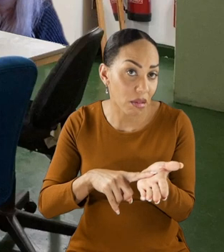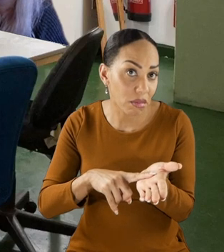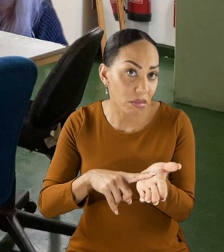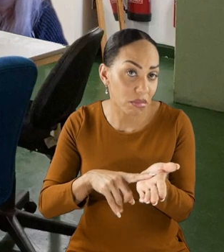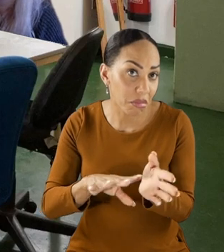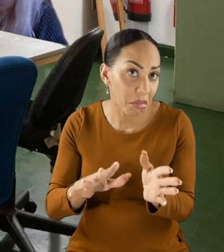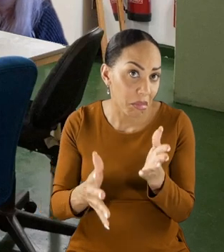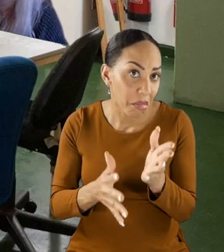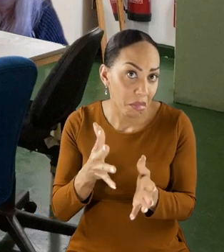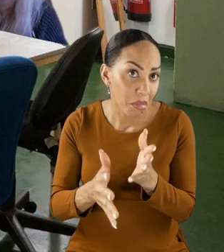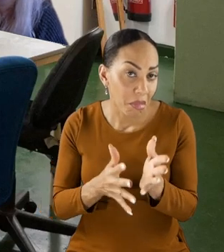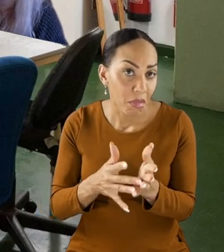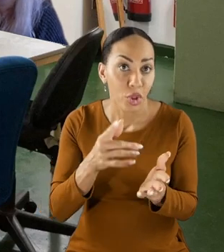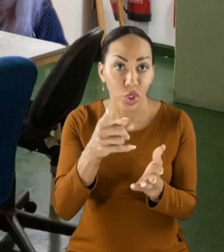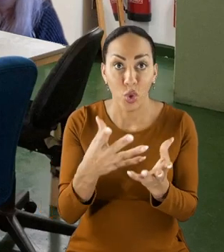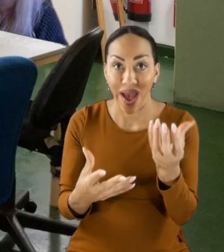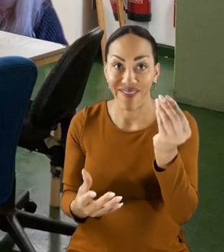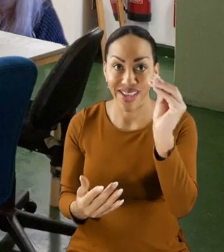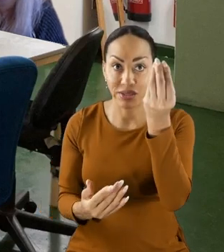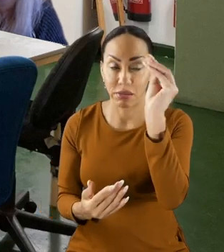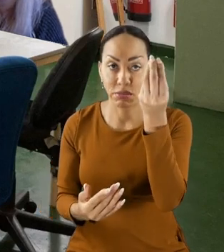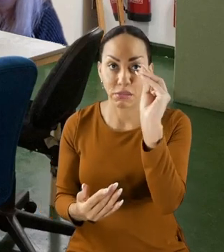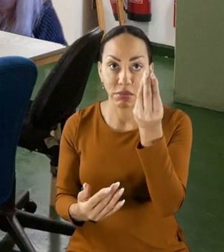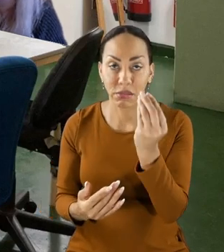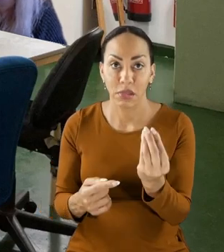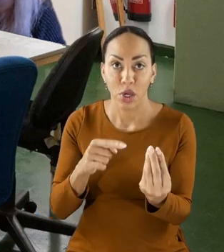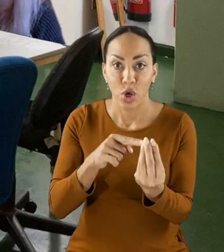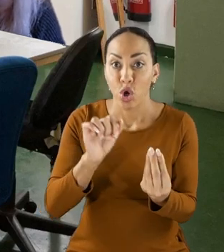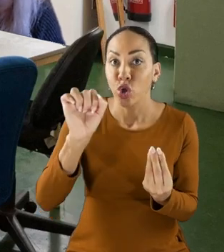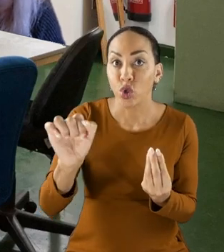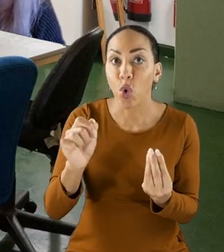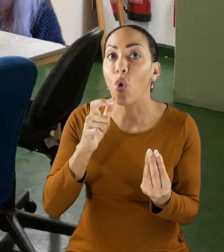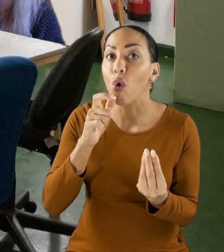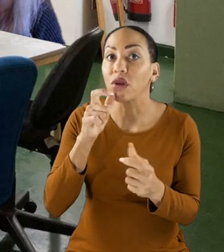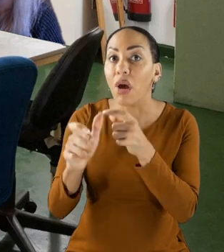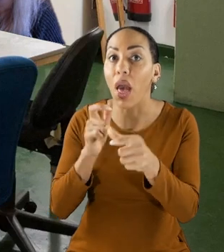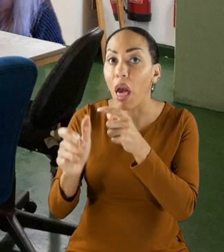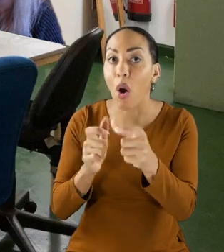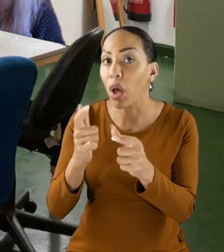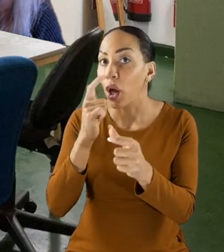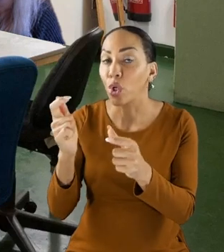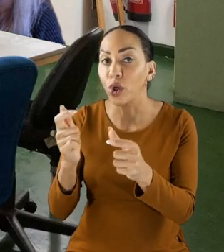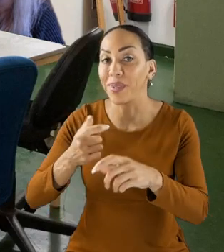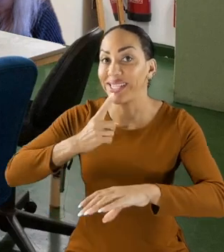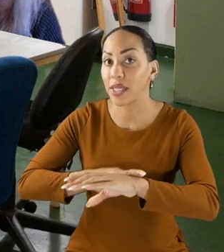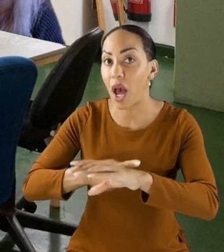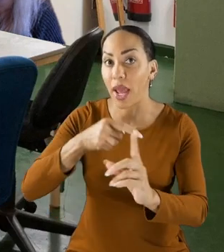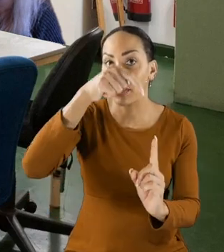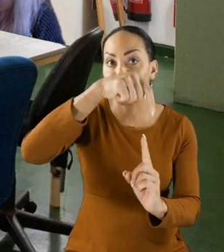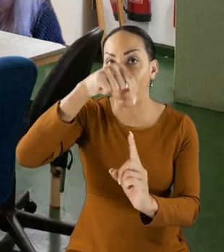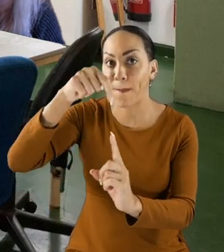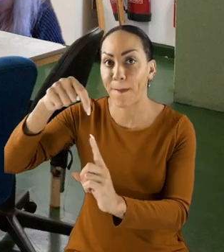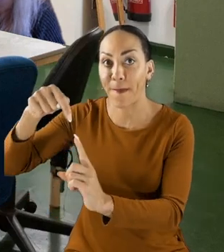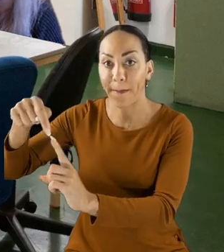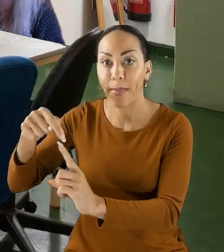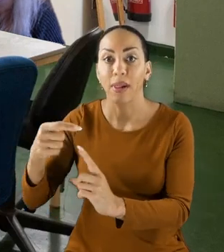the BSL, and then if you have the recording and you're able to time your dialogue in relation to that. So then we